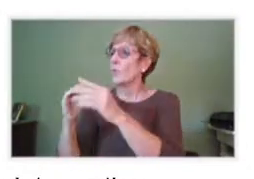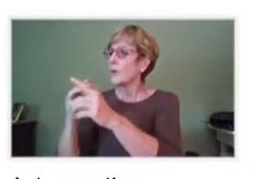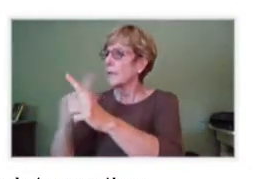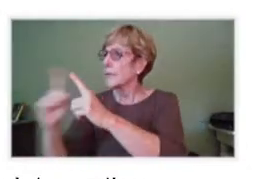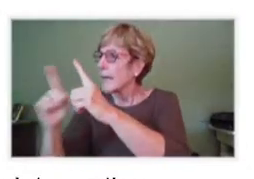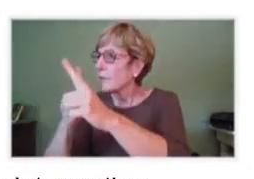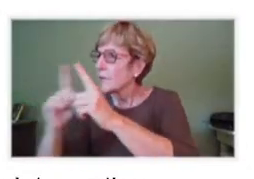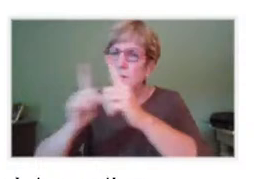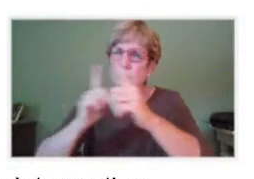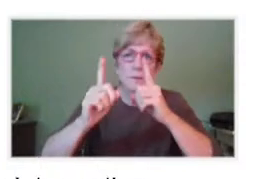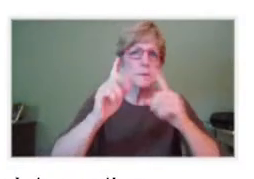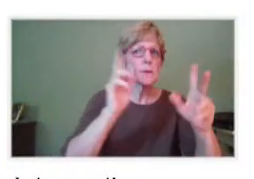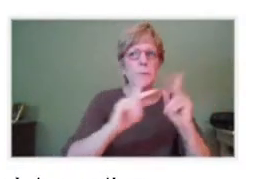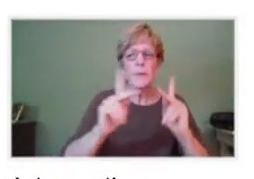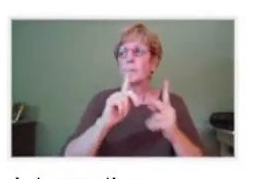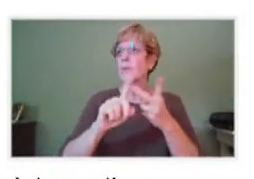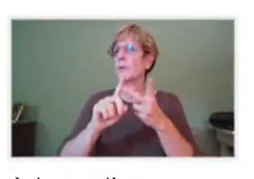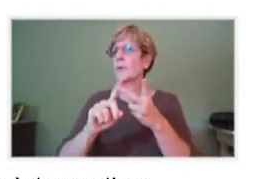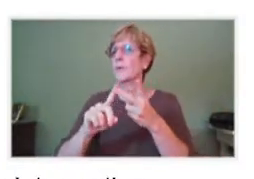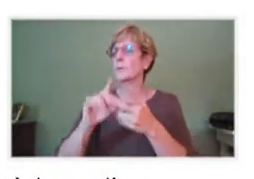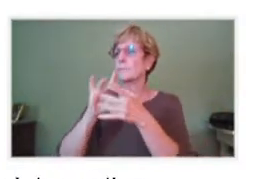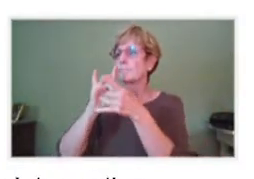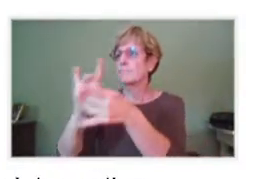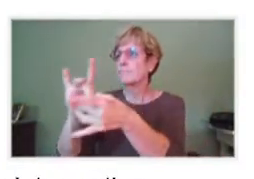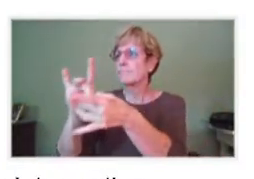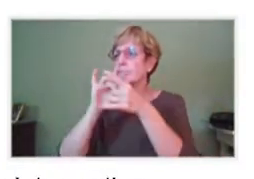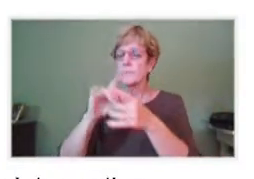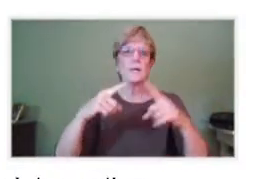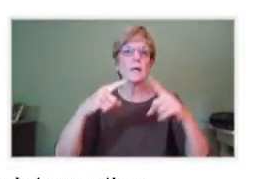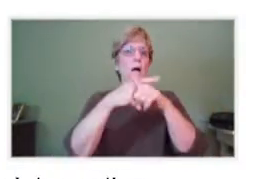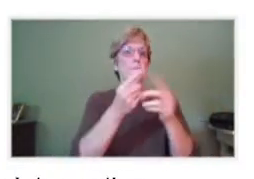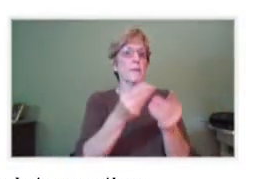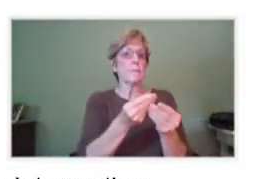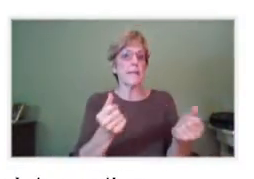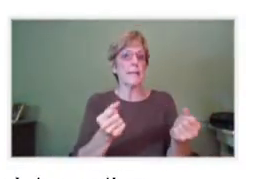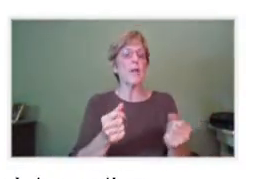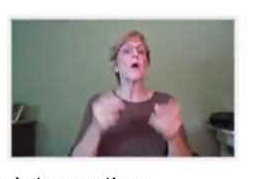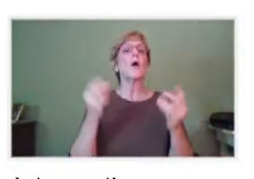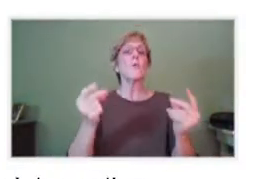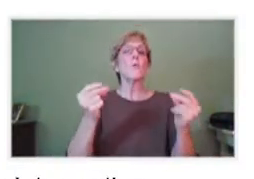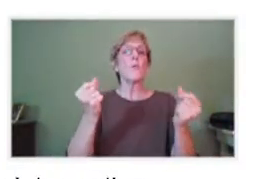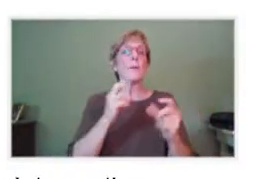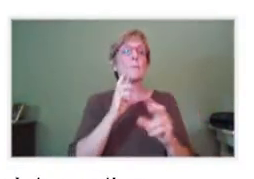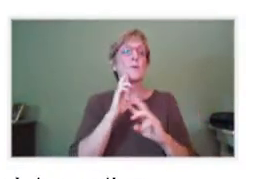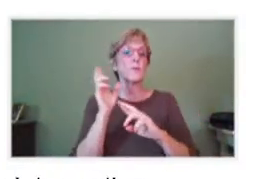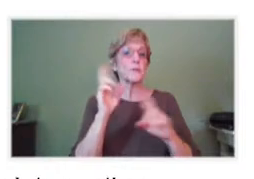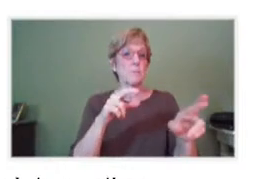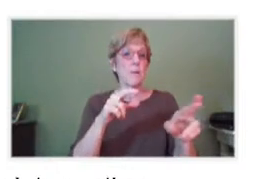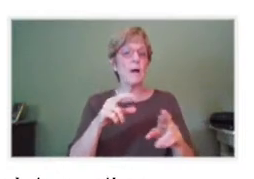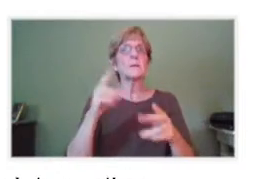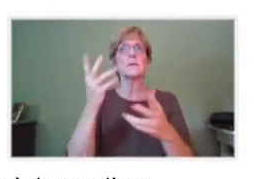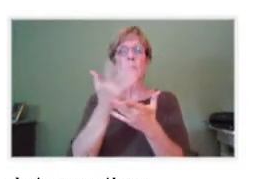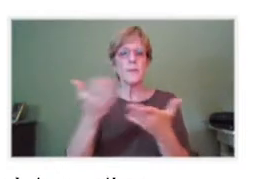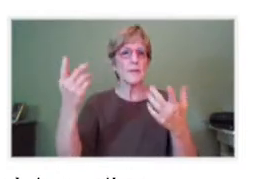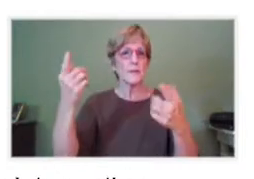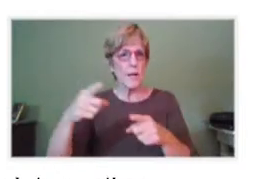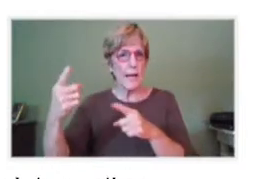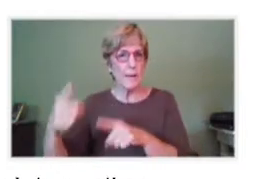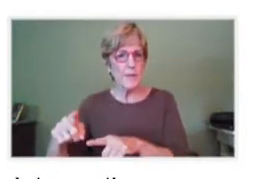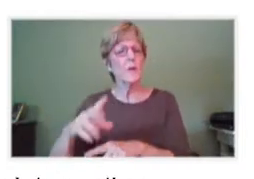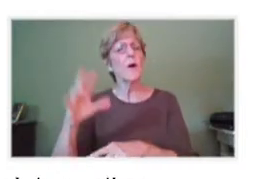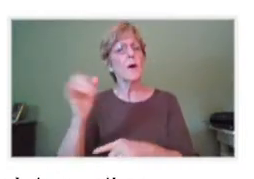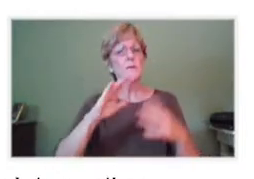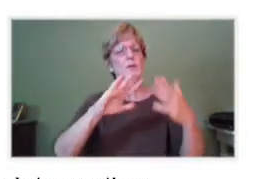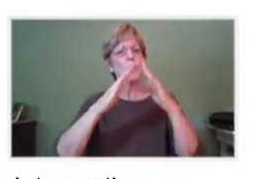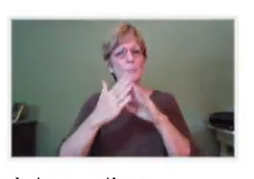building, there's case management, there's conflict mediation, rapid response to violence incidences, and most importantly, community